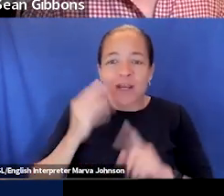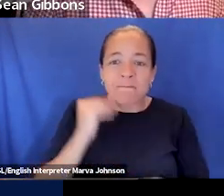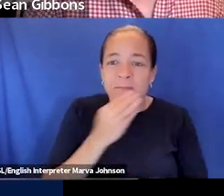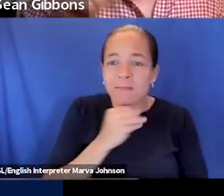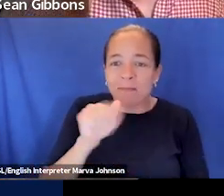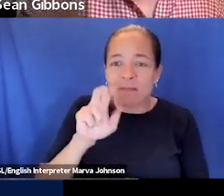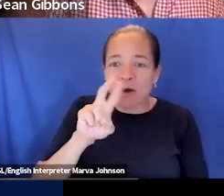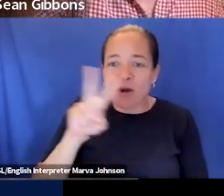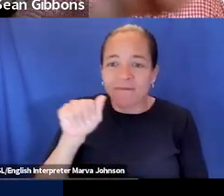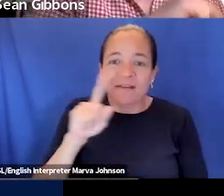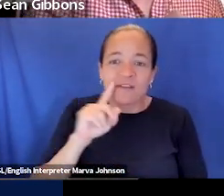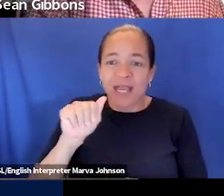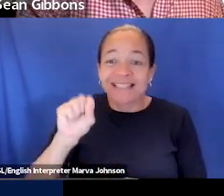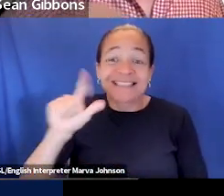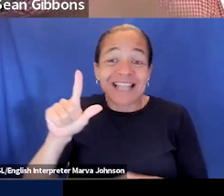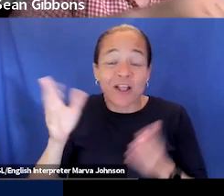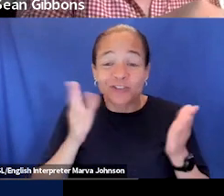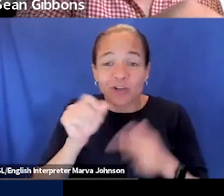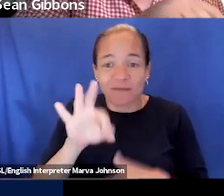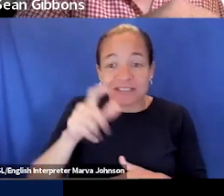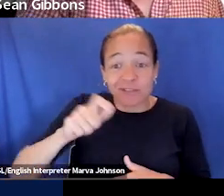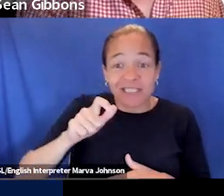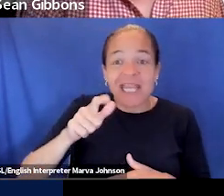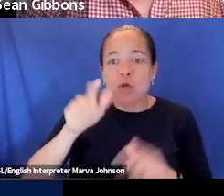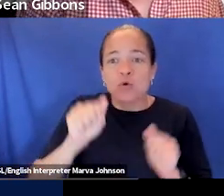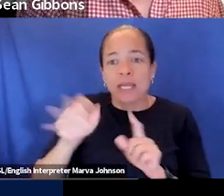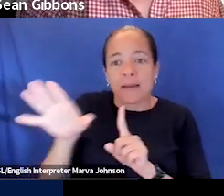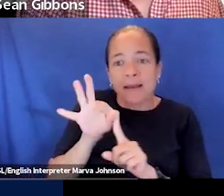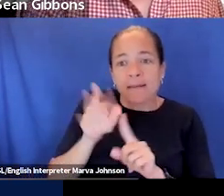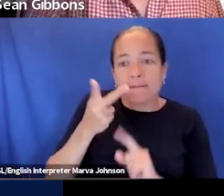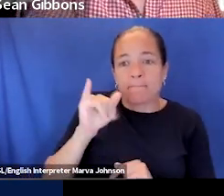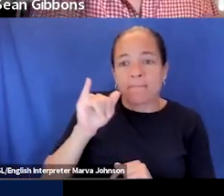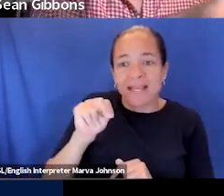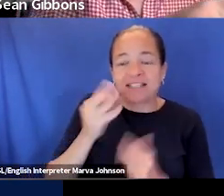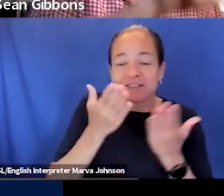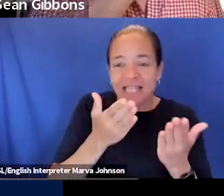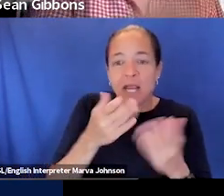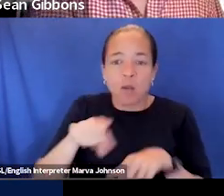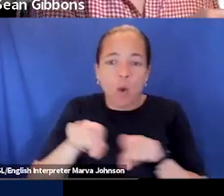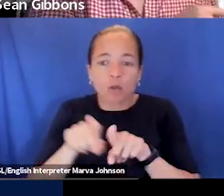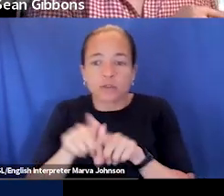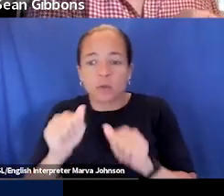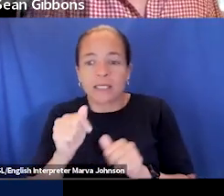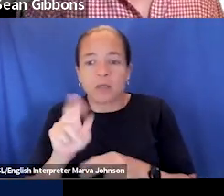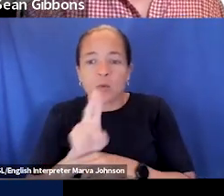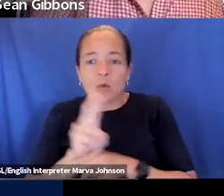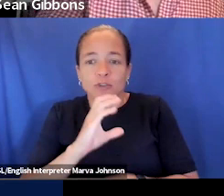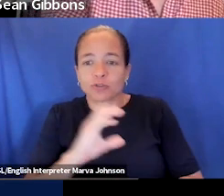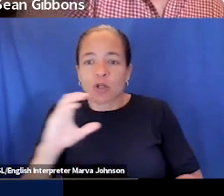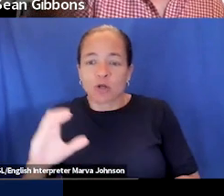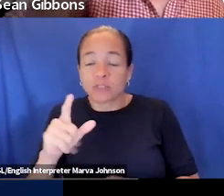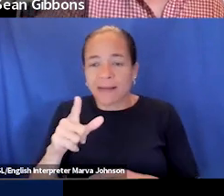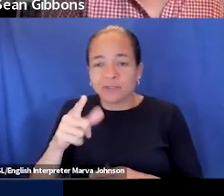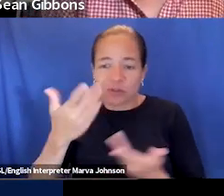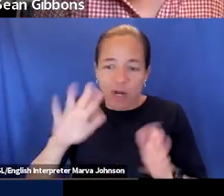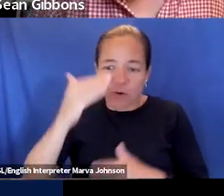ASL services. So if you have need of her help, you can pin her there. We'll have her up. You can also use the closed captioning. Chances are y'all know how to find it. Oh, that's